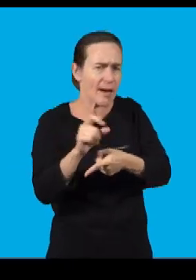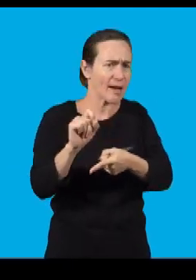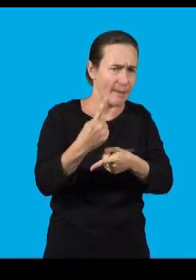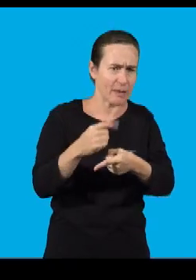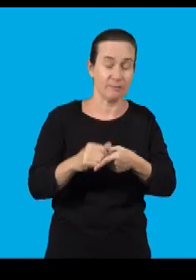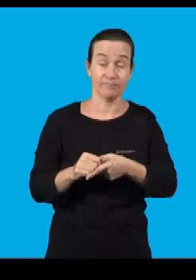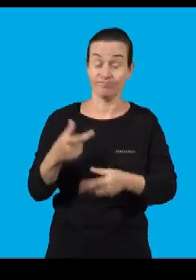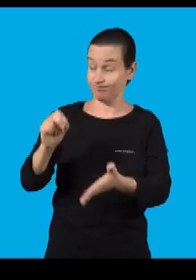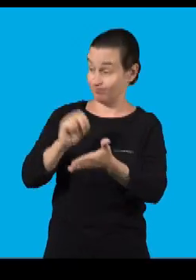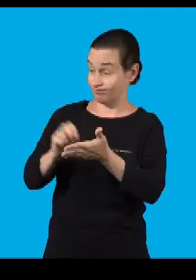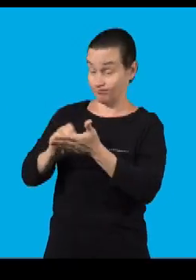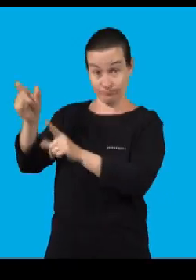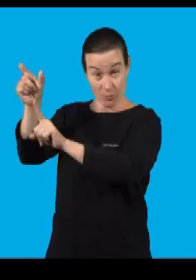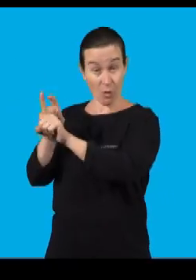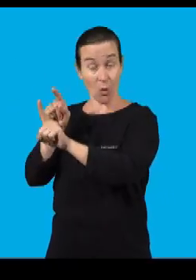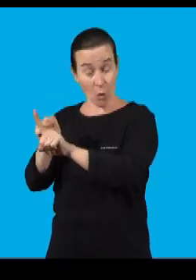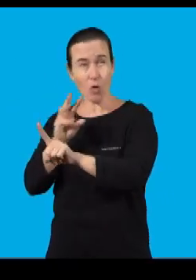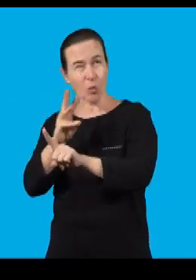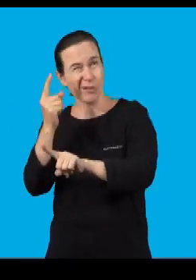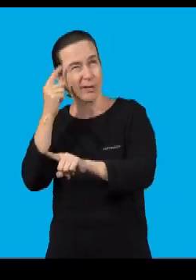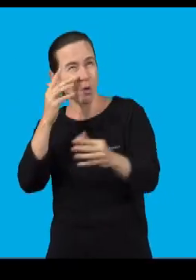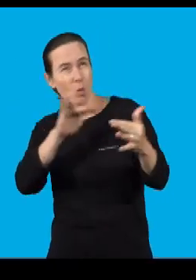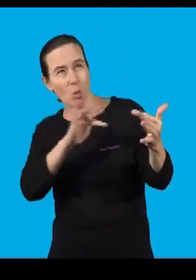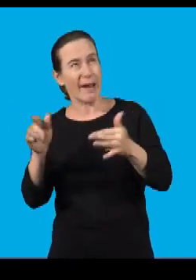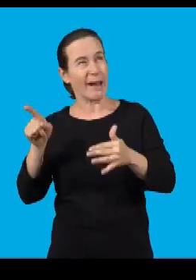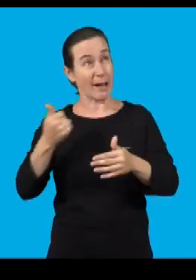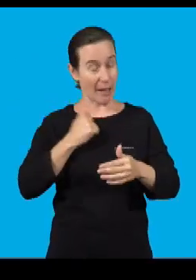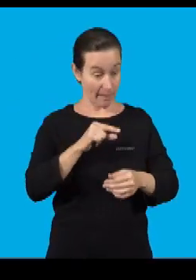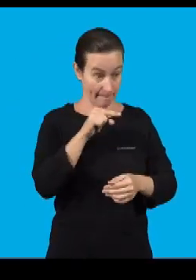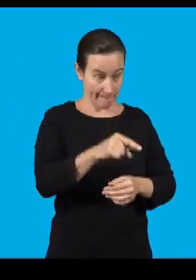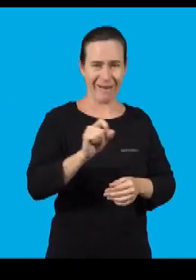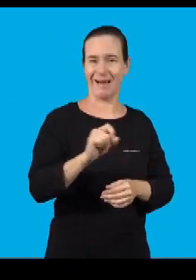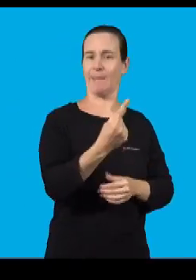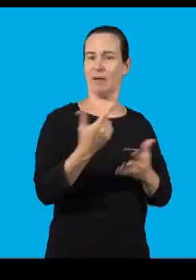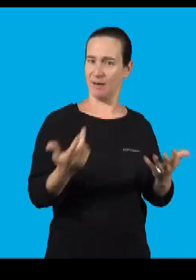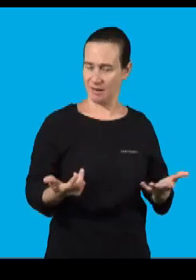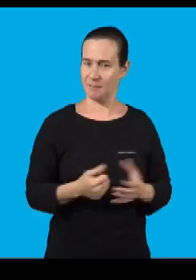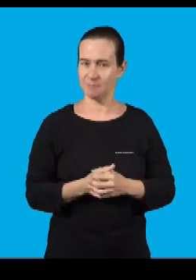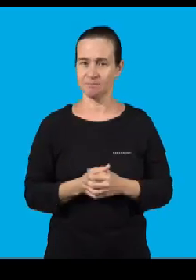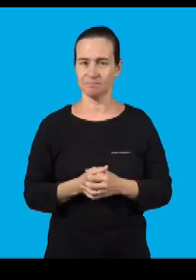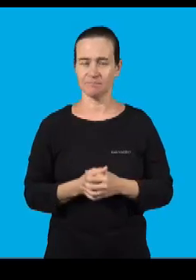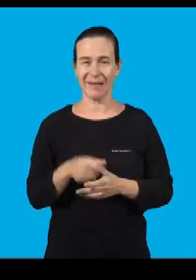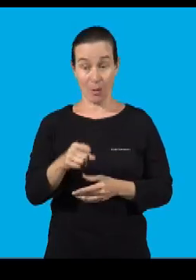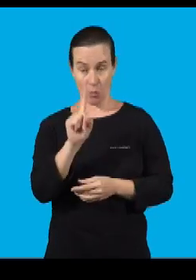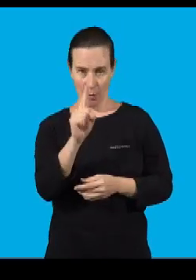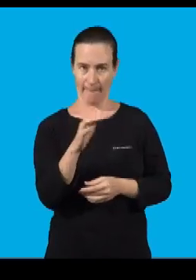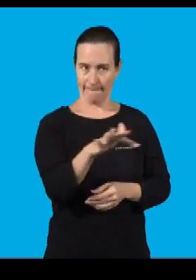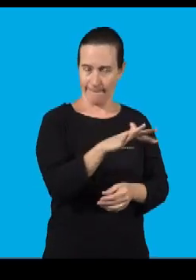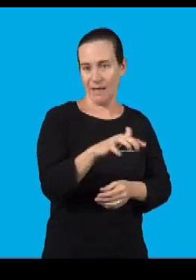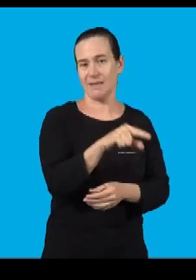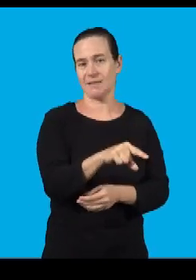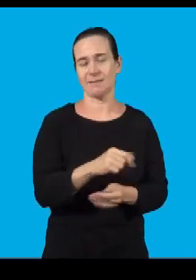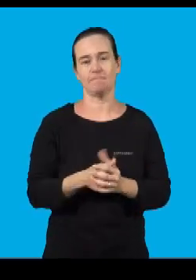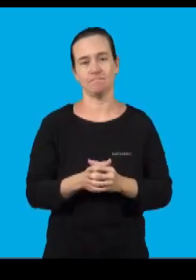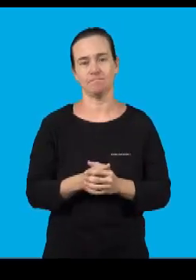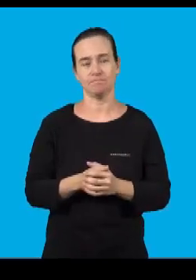all right? So novelists set the action in a certain place or particular place because